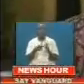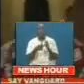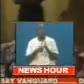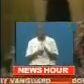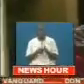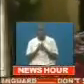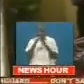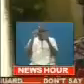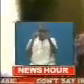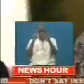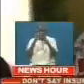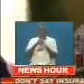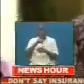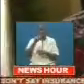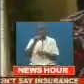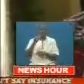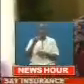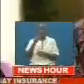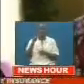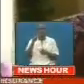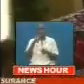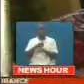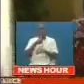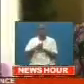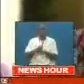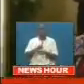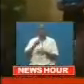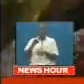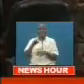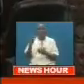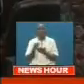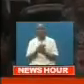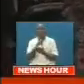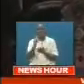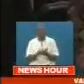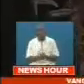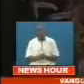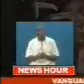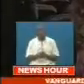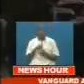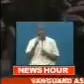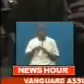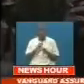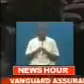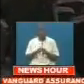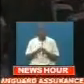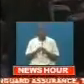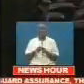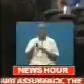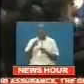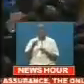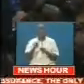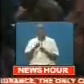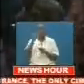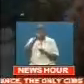That was J.K. Annan scrutinizing the financial statement of SIC Insurance Company. Crossing the T's and dotting the I's at